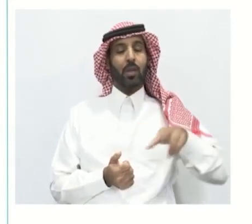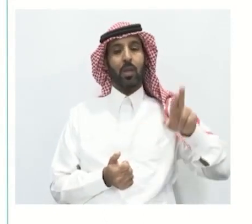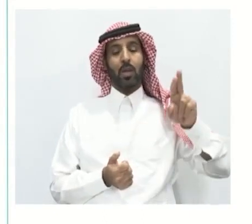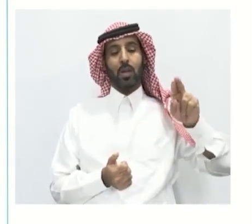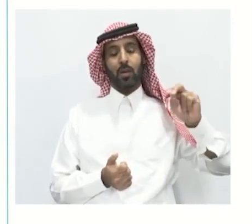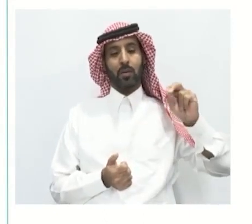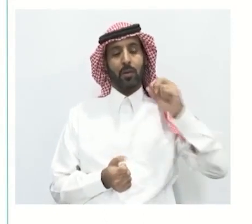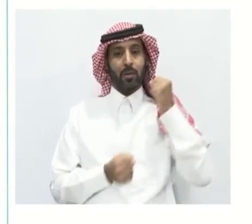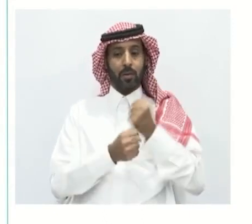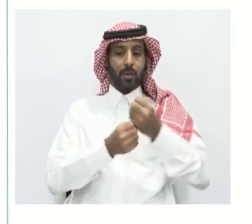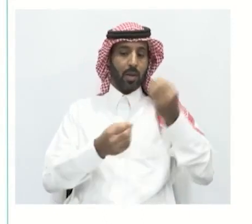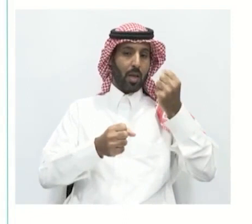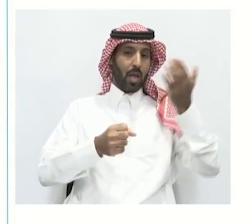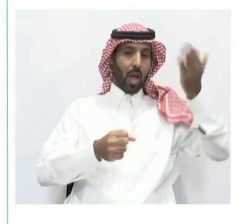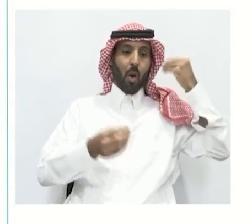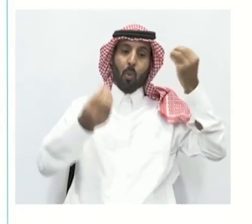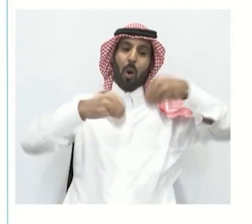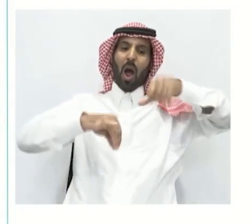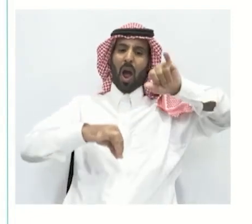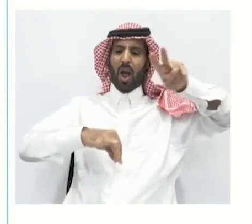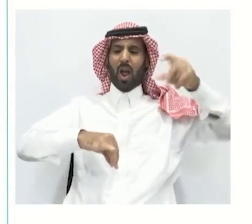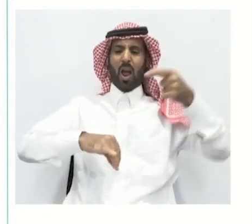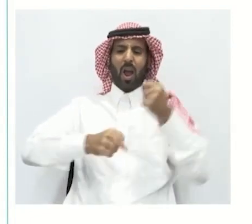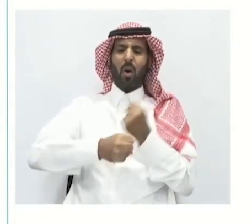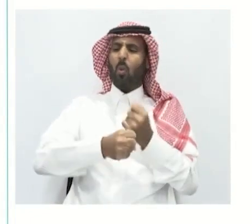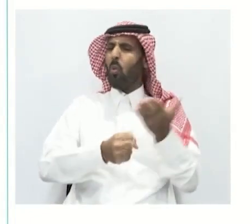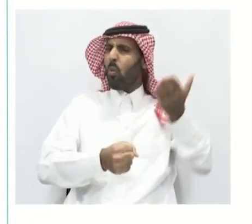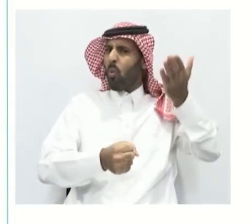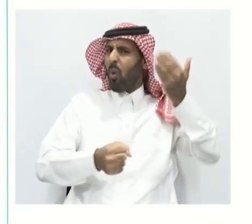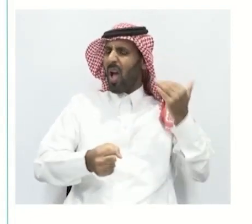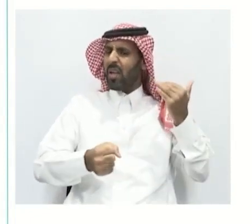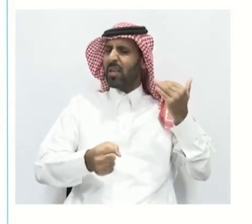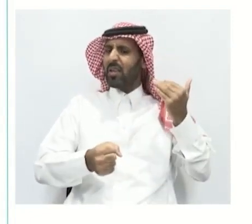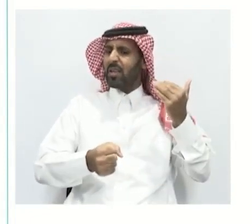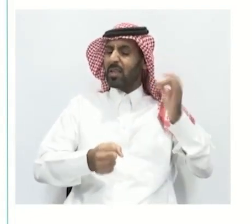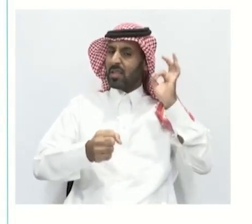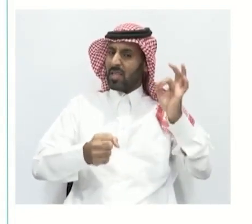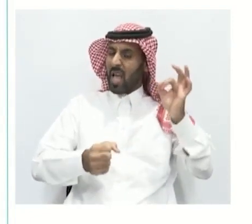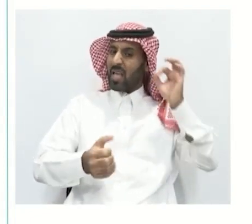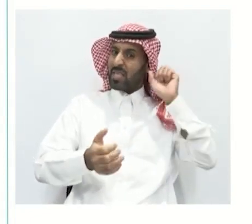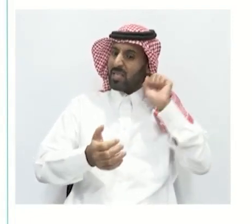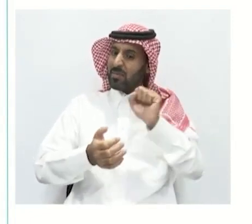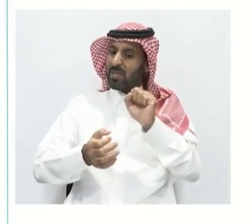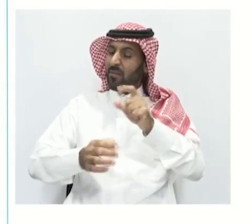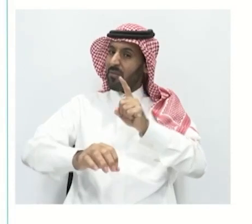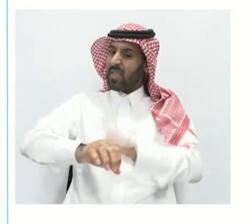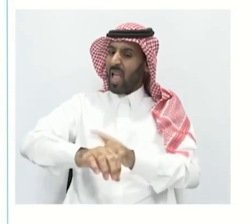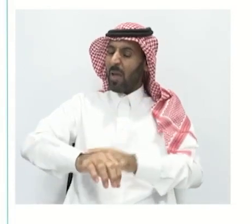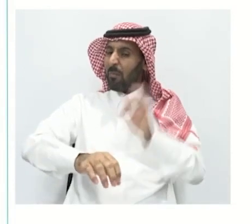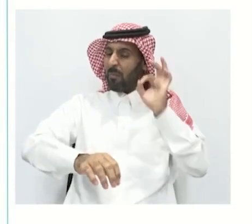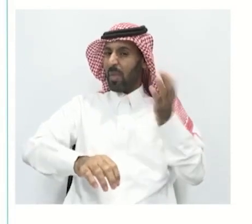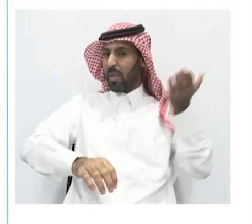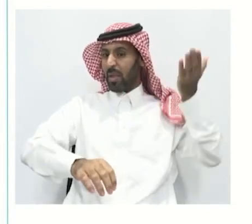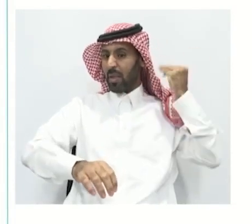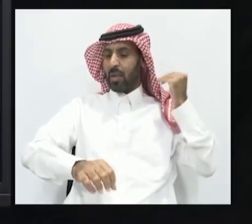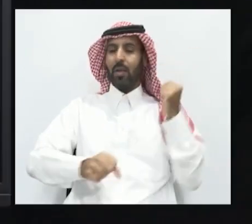past progressive when we describe what was happening at a specific time in the past. We use